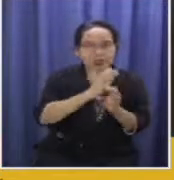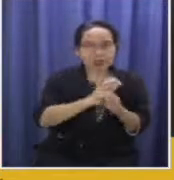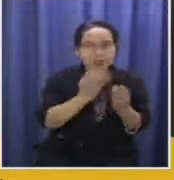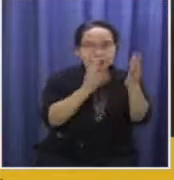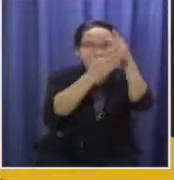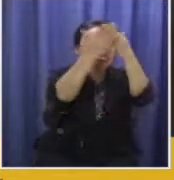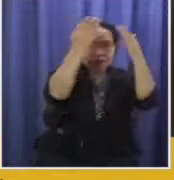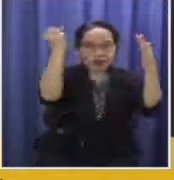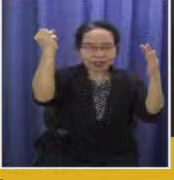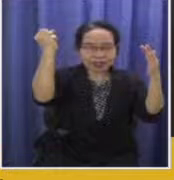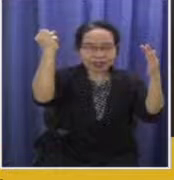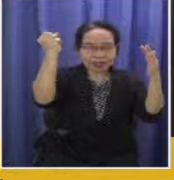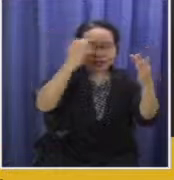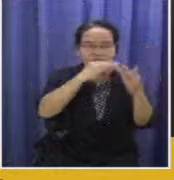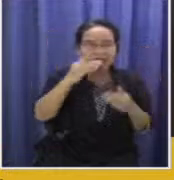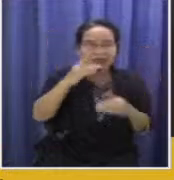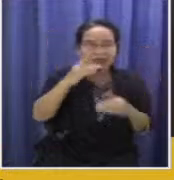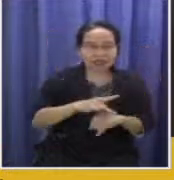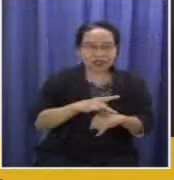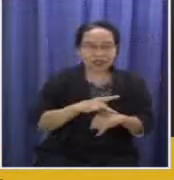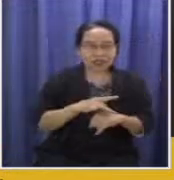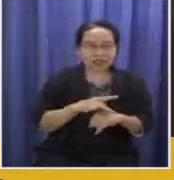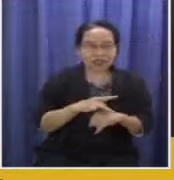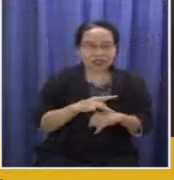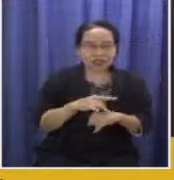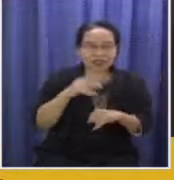the heavens and the earth